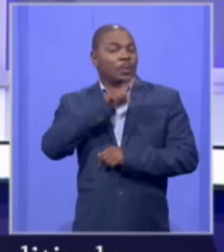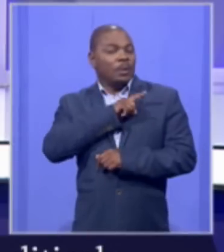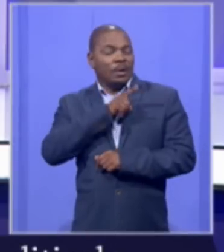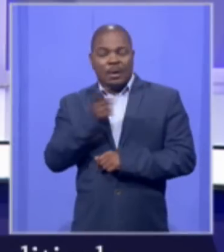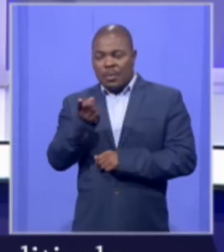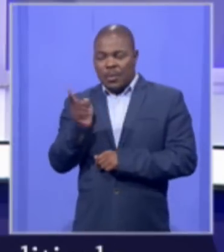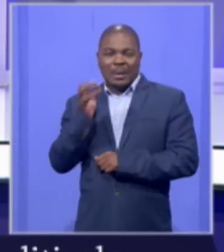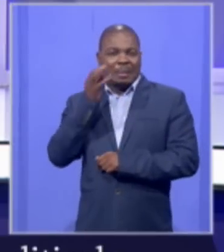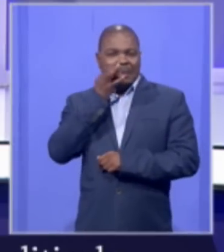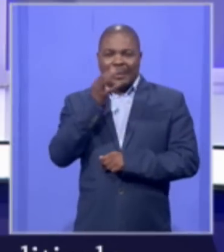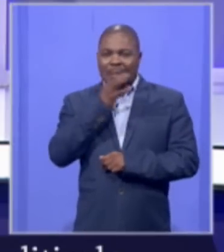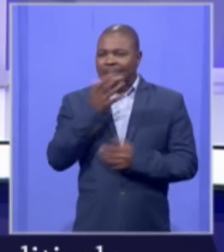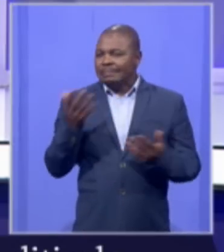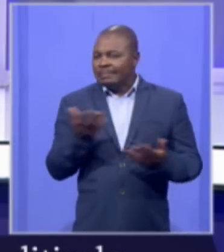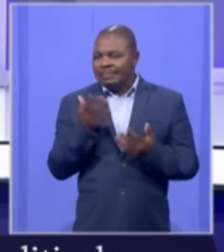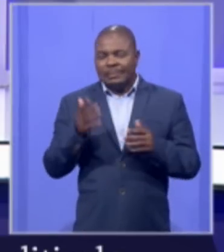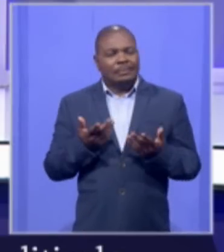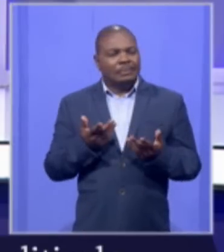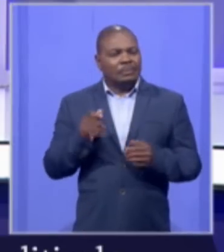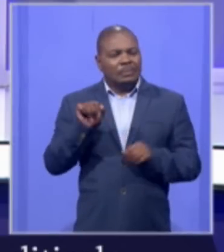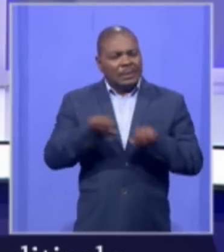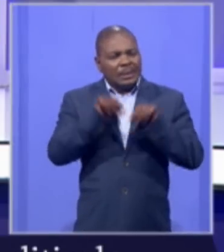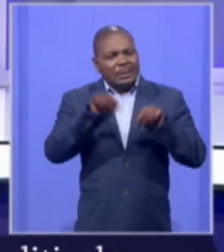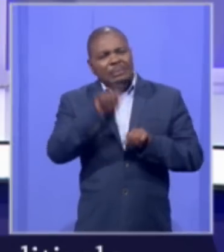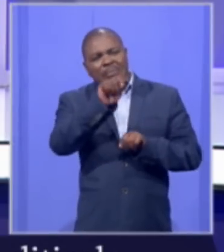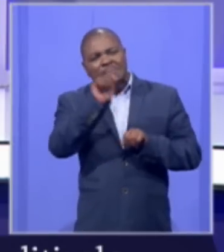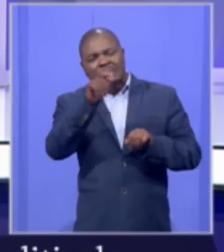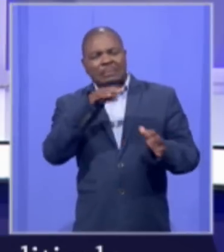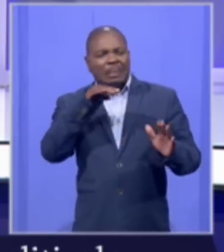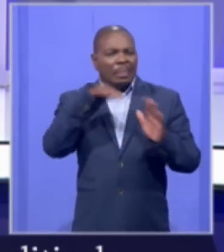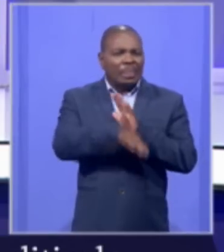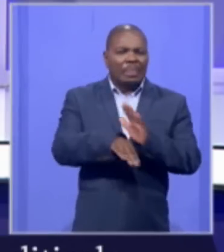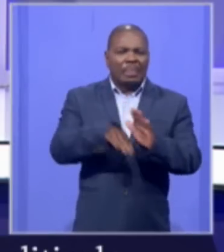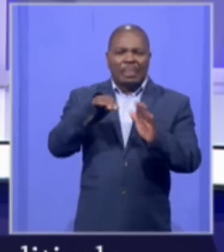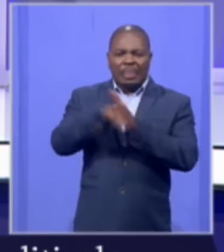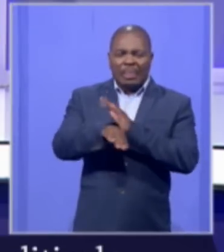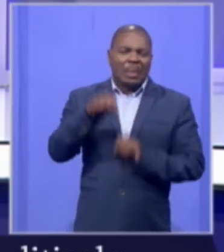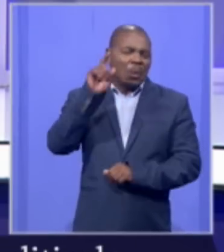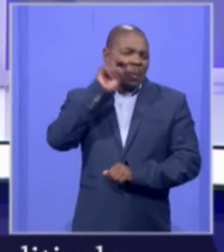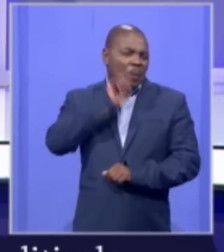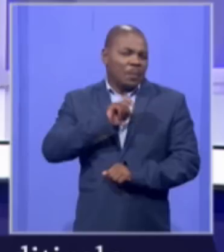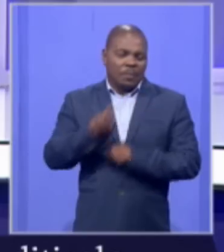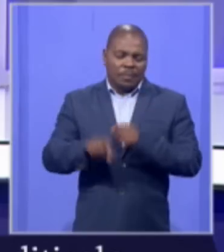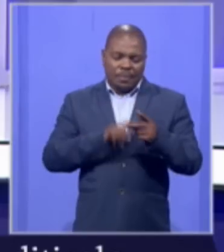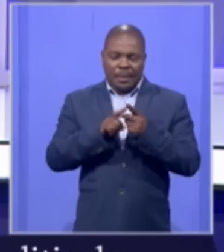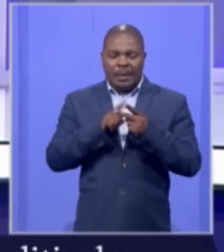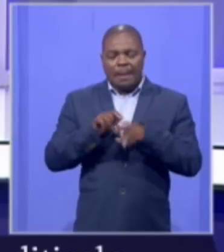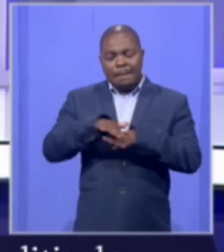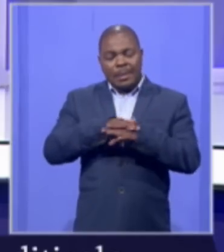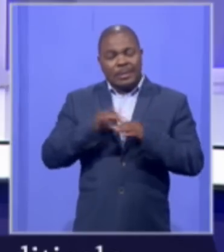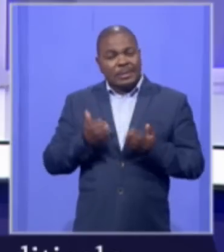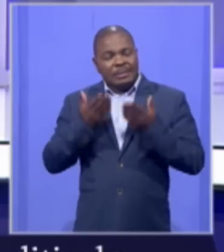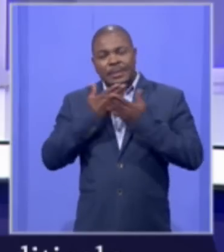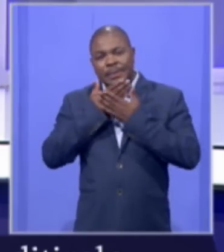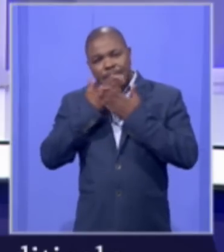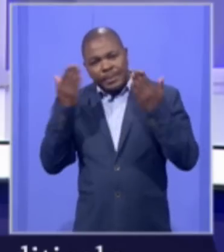epelaetša ka maemo a mananeo kgoparara ao a tšwela go pele go onala tlhokego ya ditirelo tša motheo le